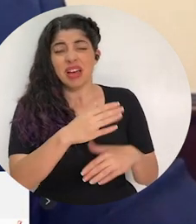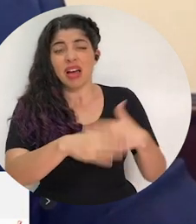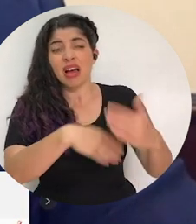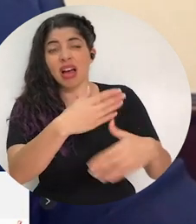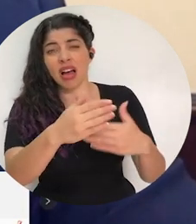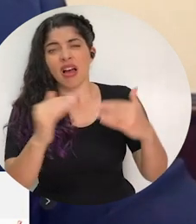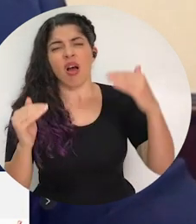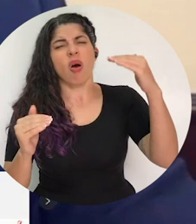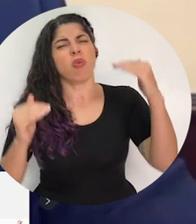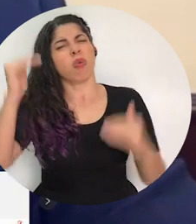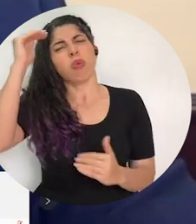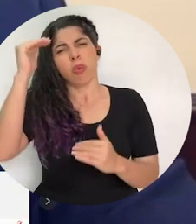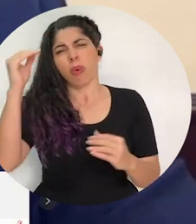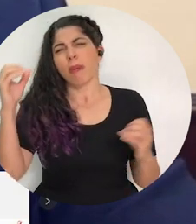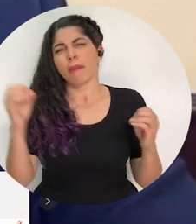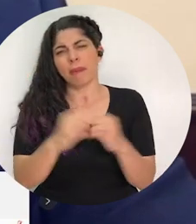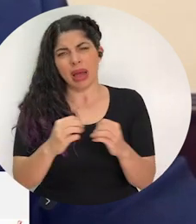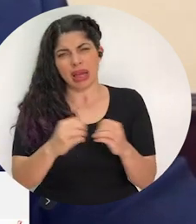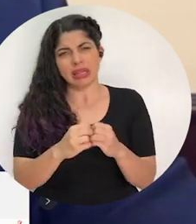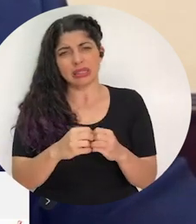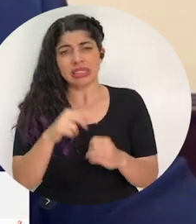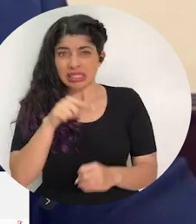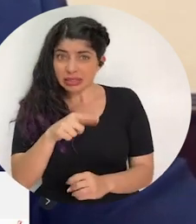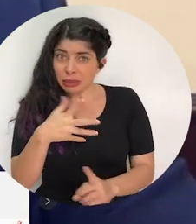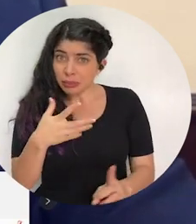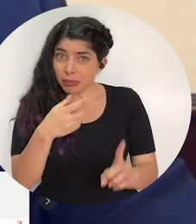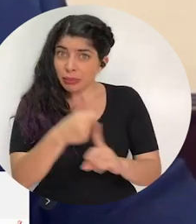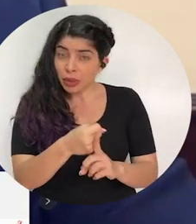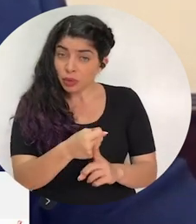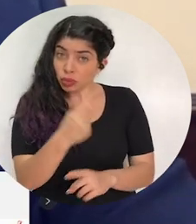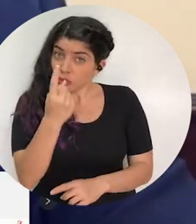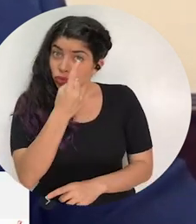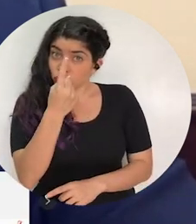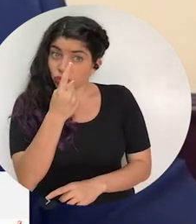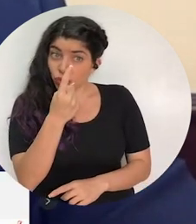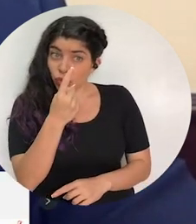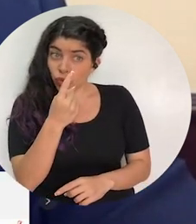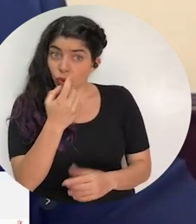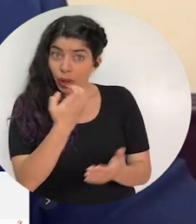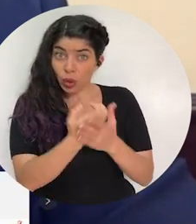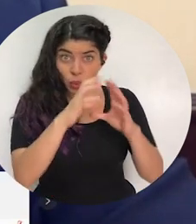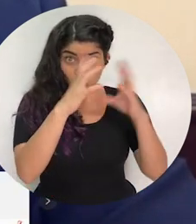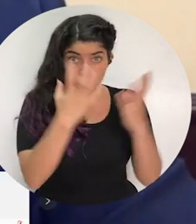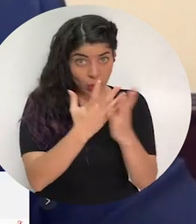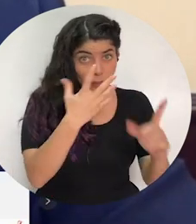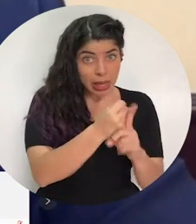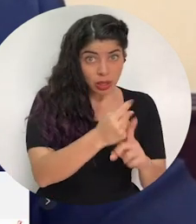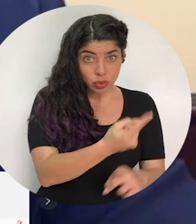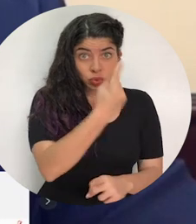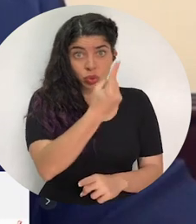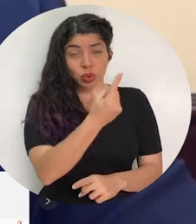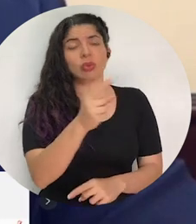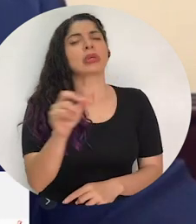to be very uneven. And this is not only going to impact the world